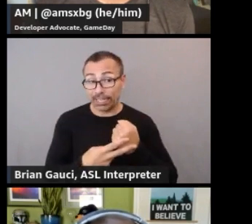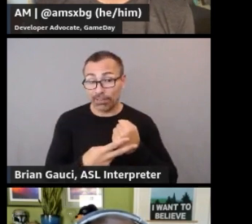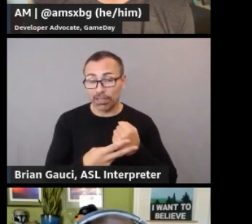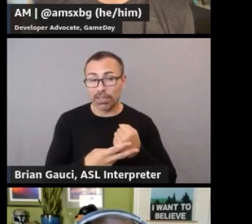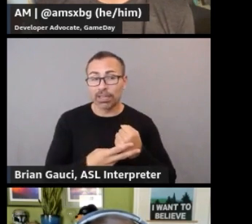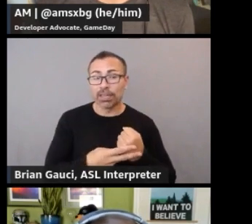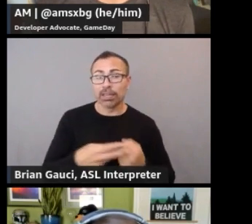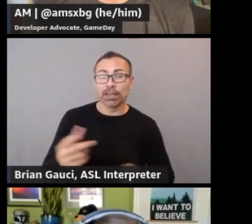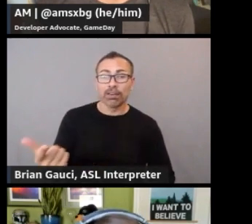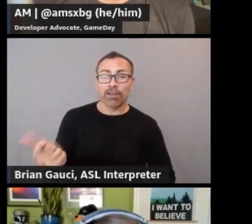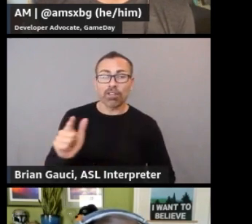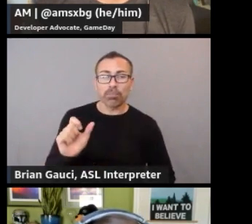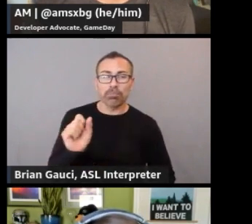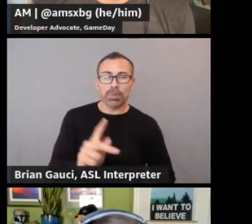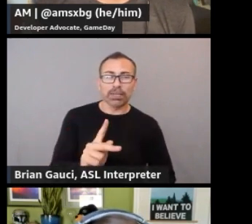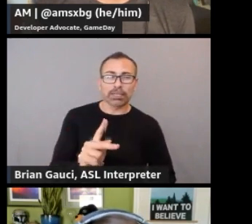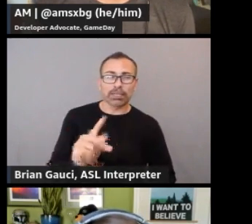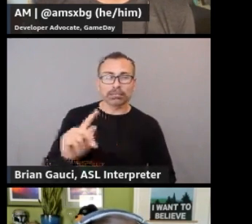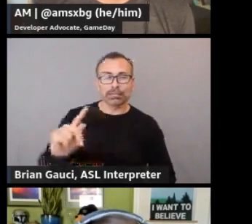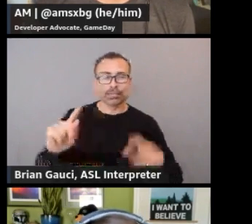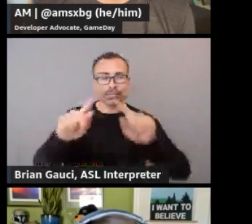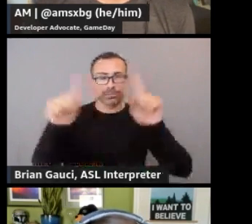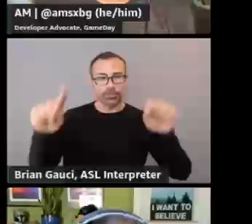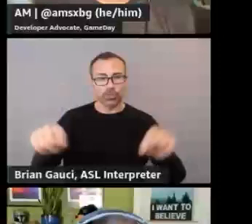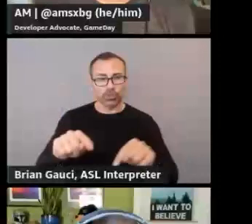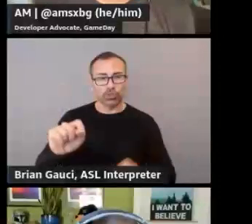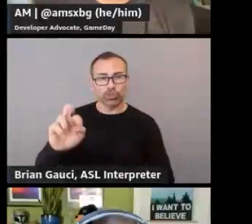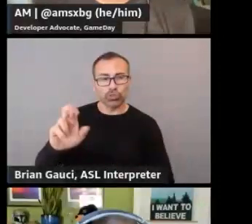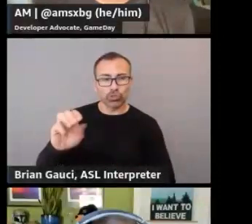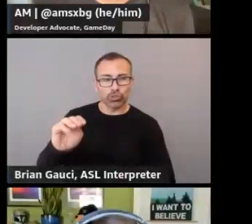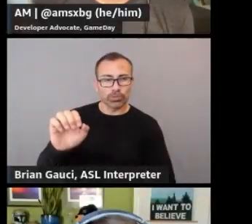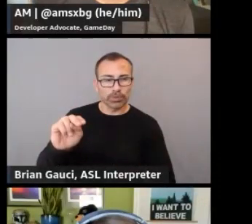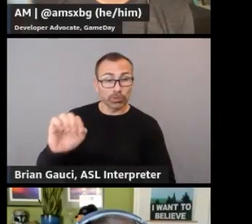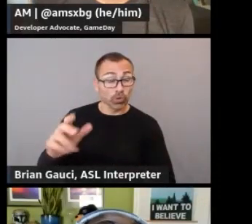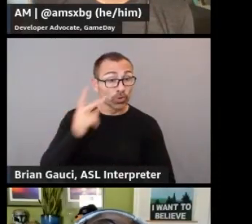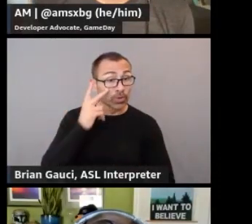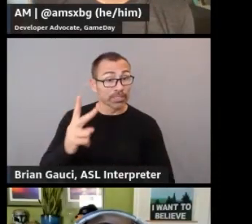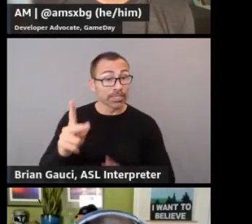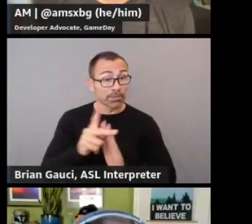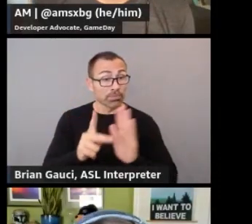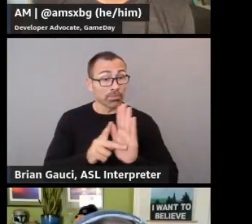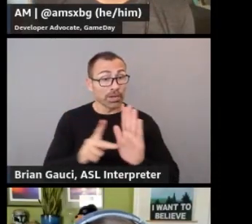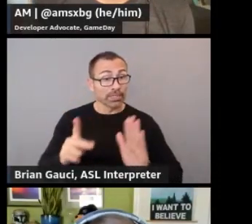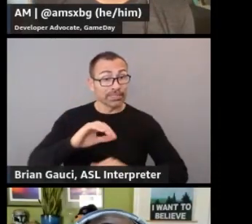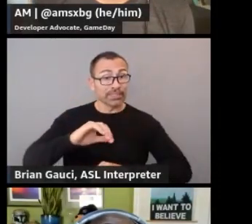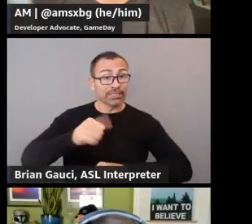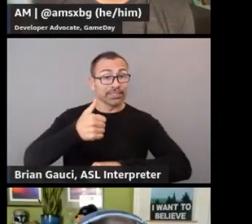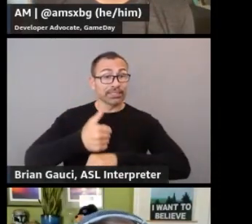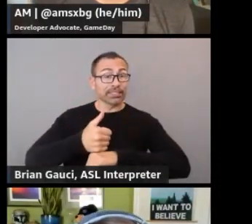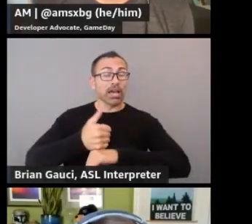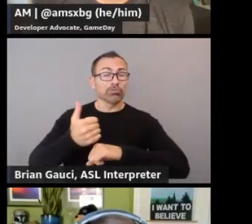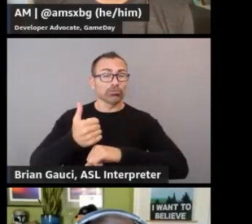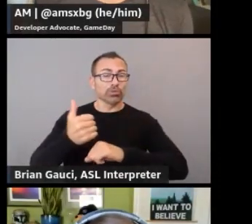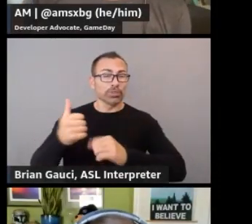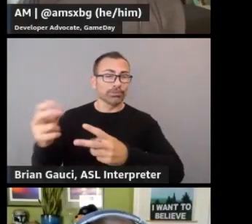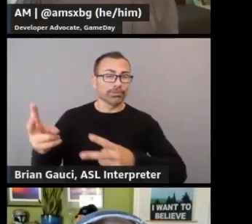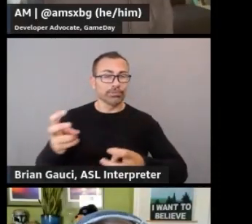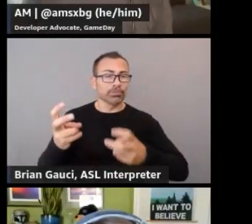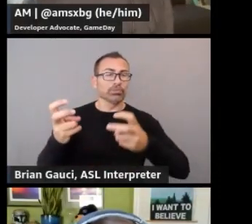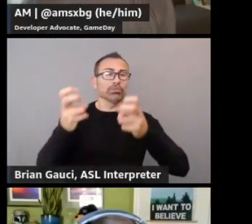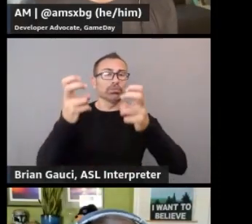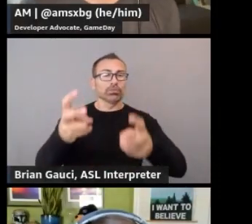my terminal, you can see that the terminal reloaded the policy set. And if I set myself to